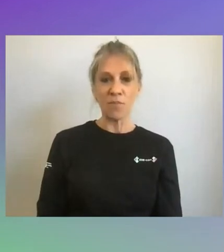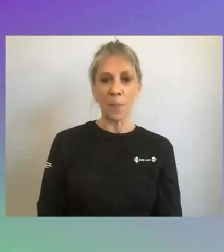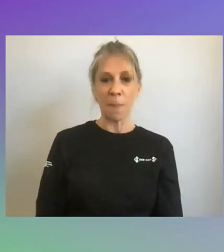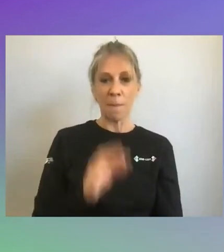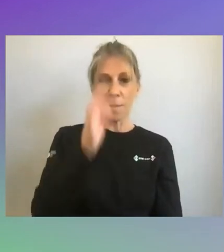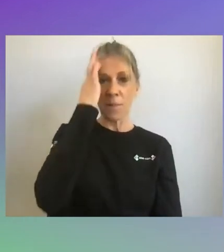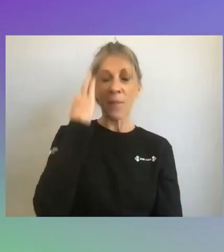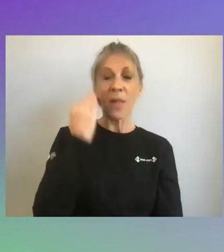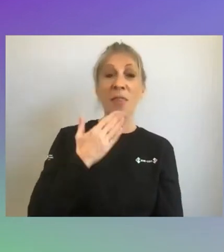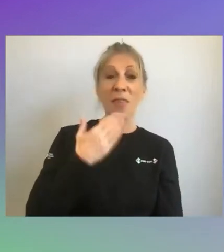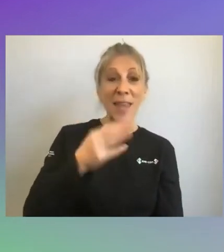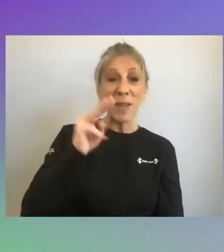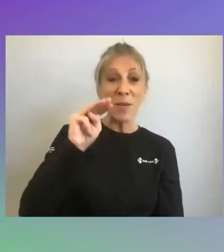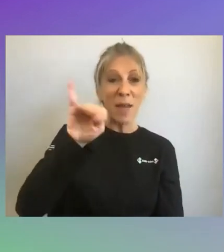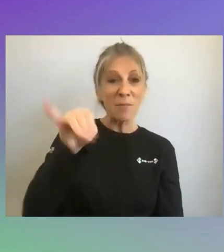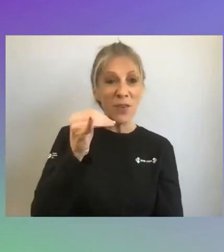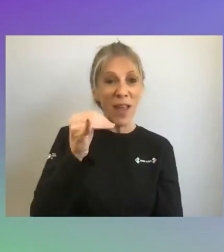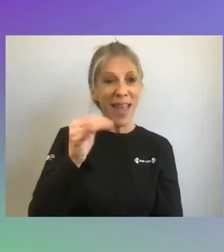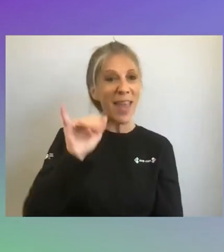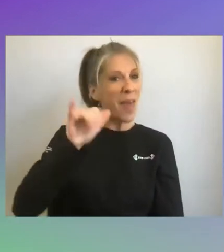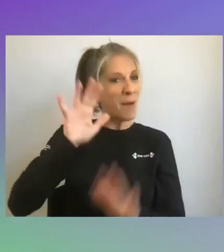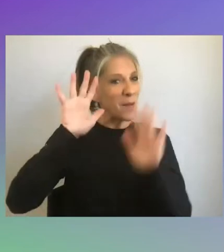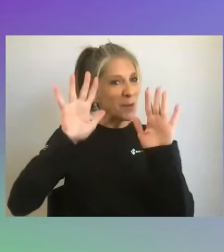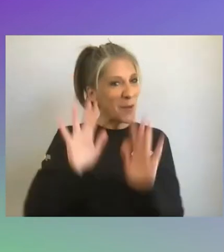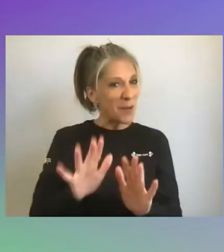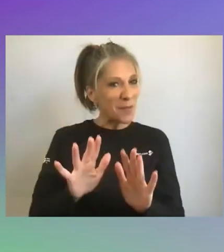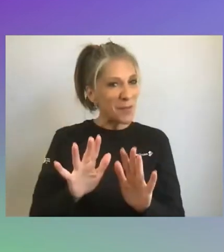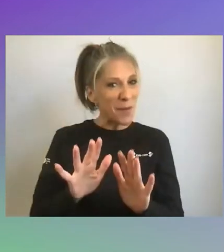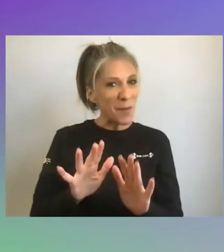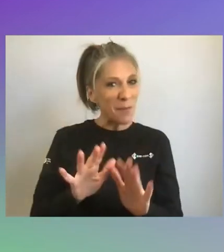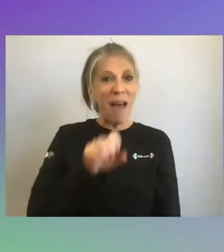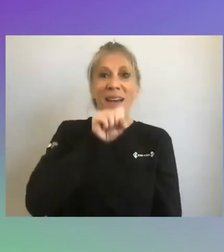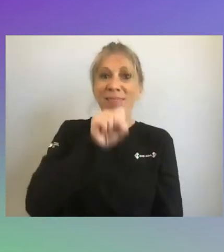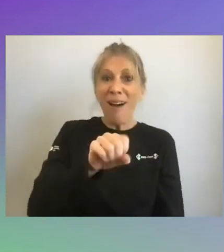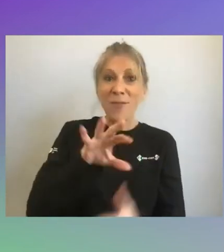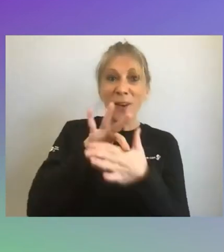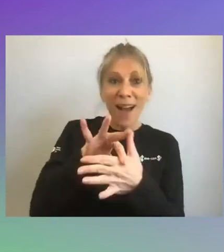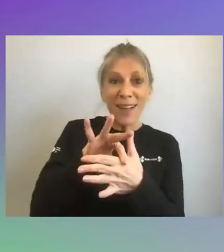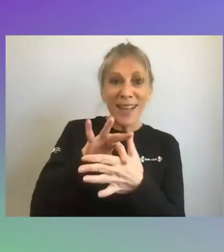Thank you, MJ. That was wonderful. I loved your content. Attendees loved your